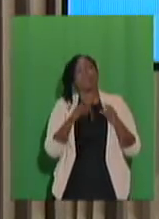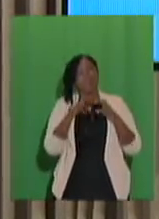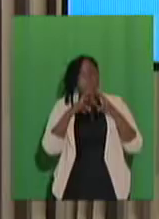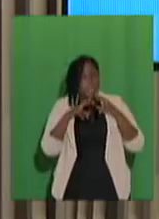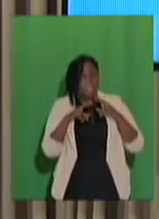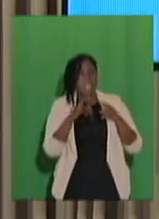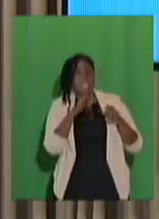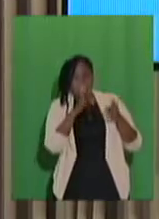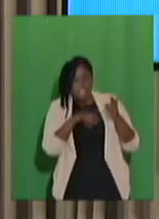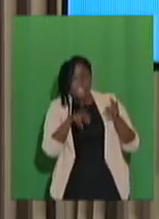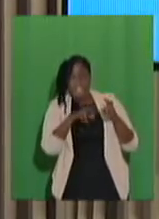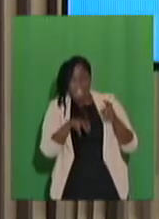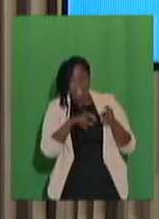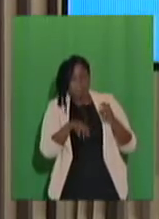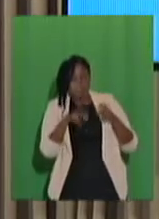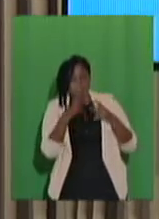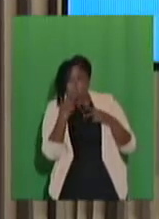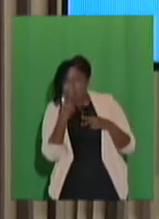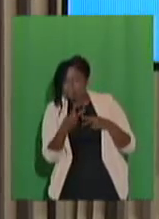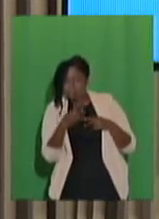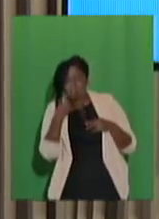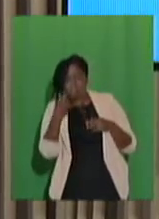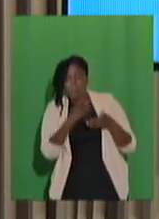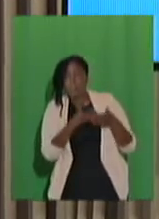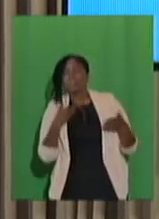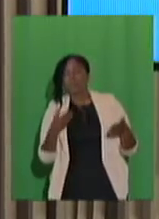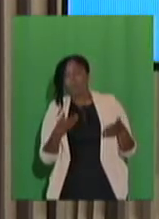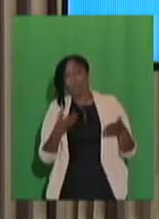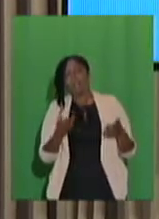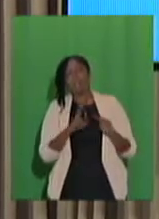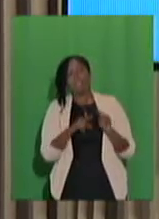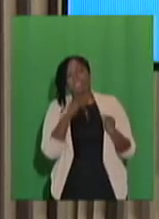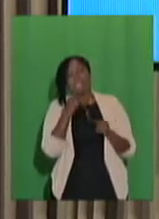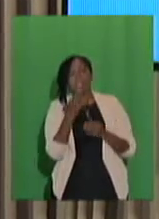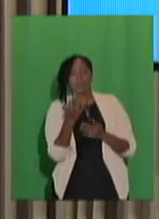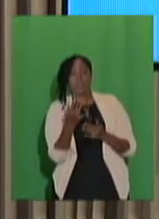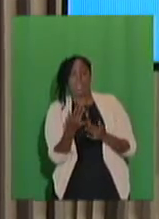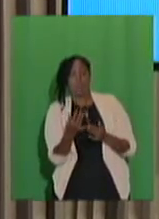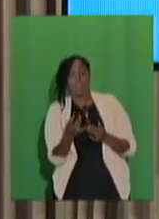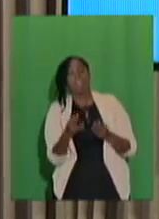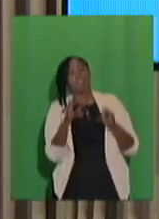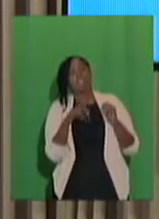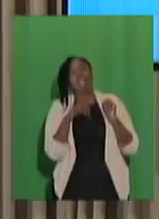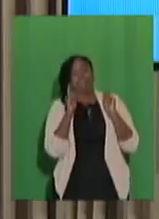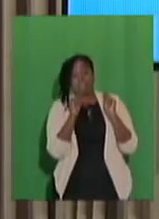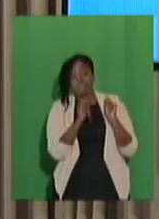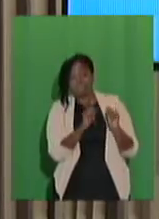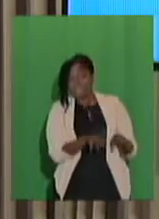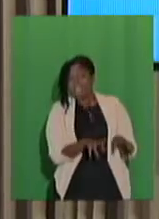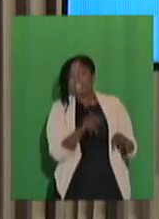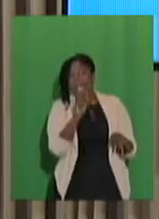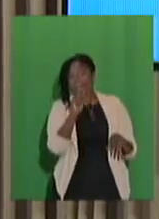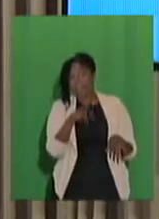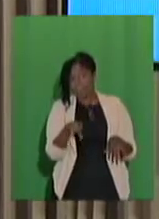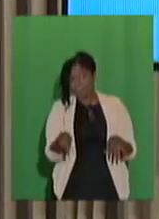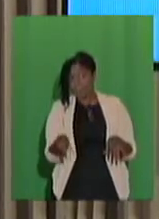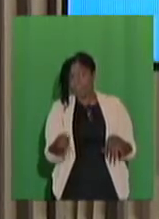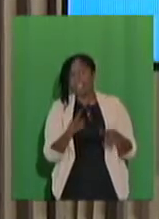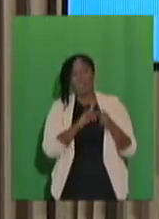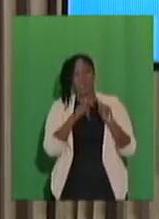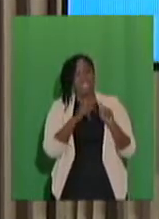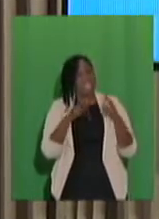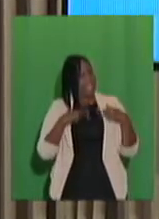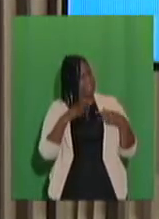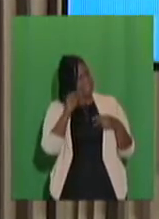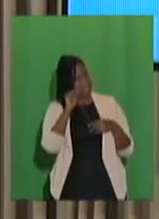being approved by the different processes that have to go on. Once that is done, we expect the app to be up and running by